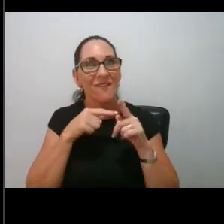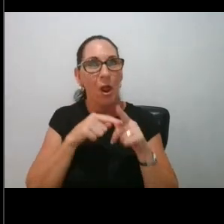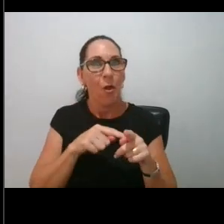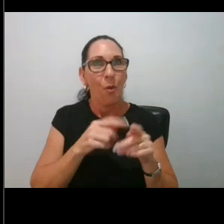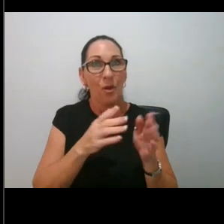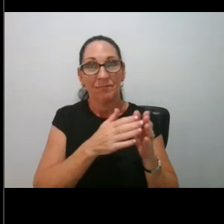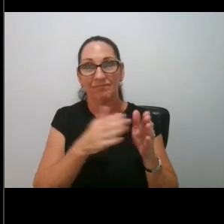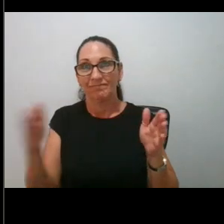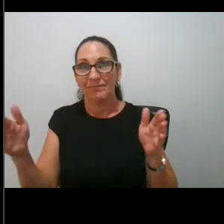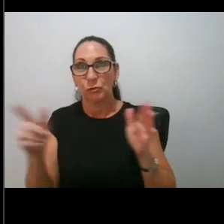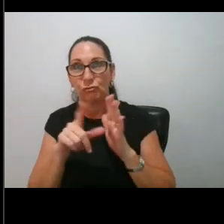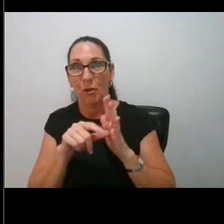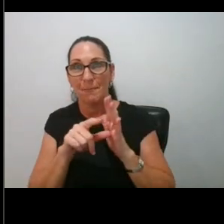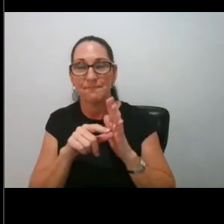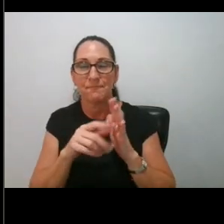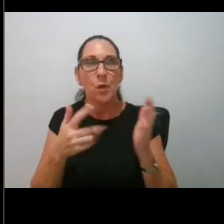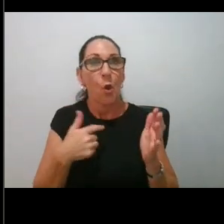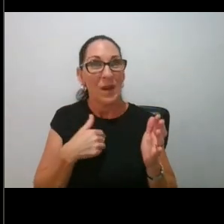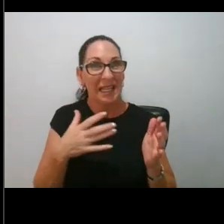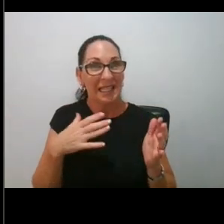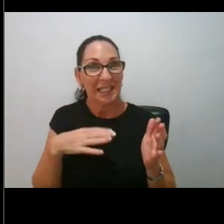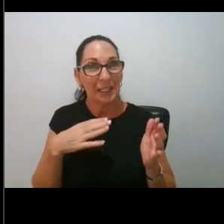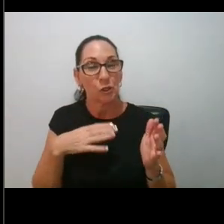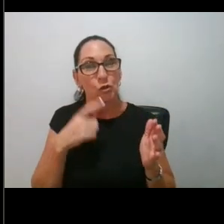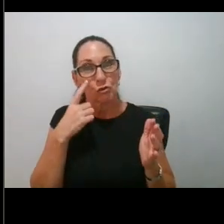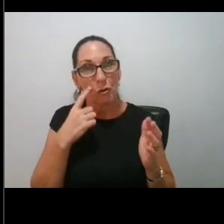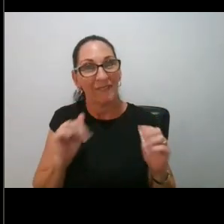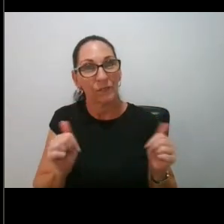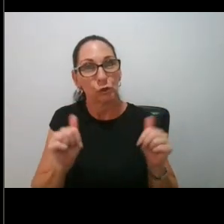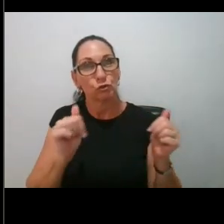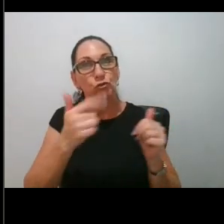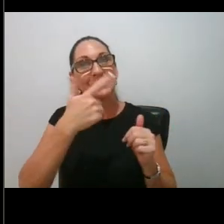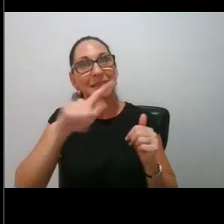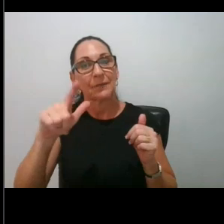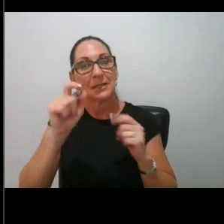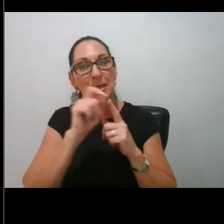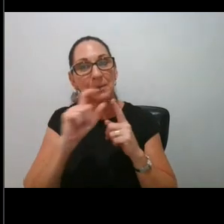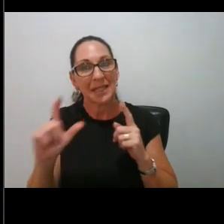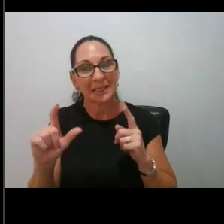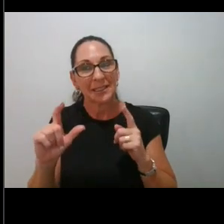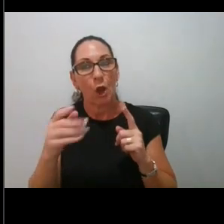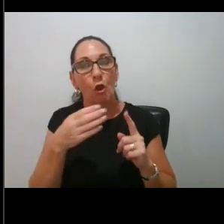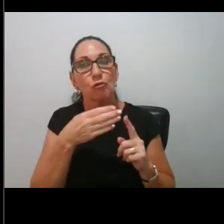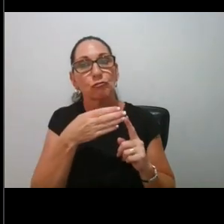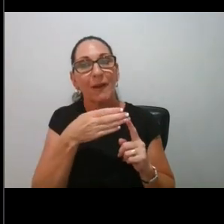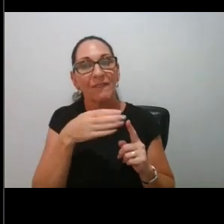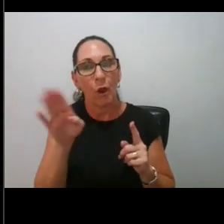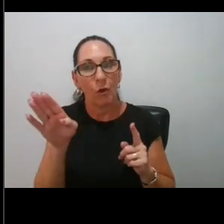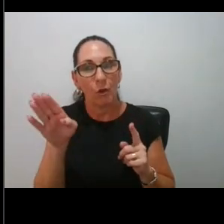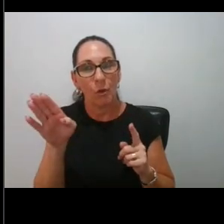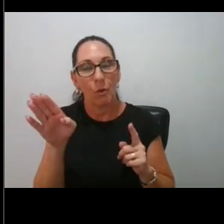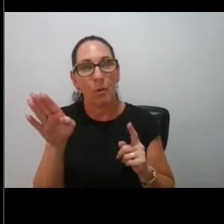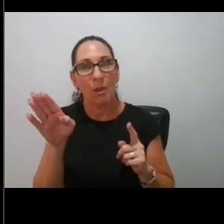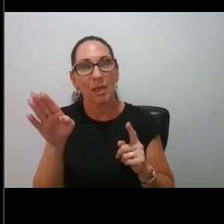to complete 70% of referrals in not more than 65